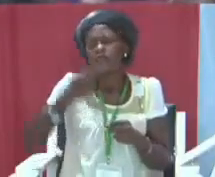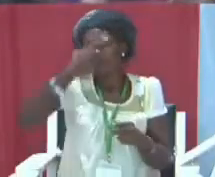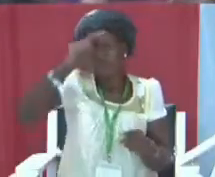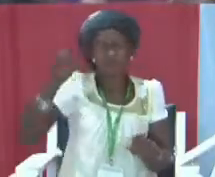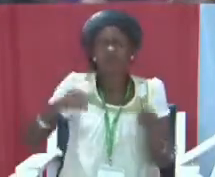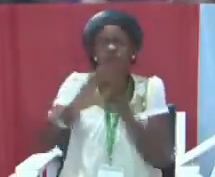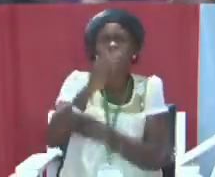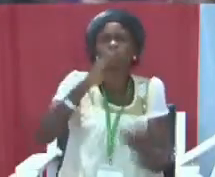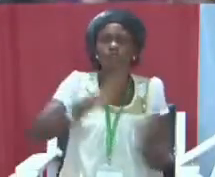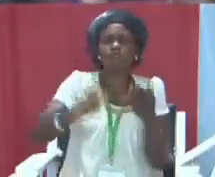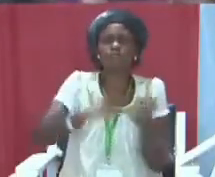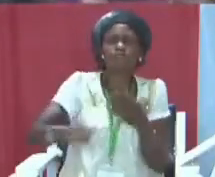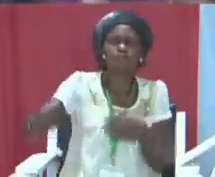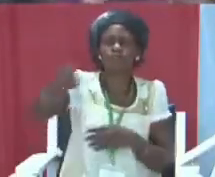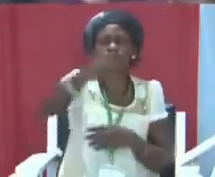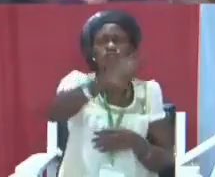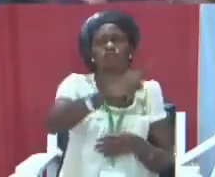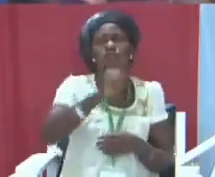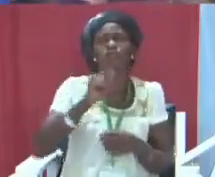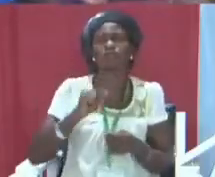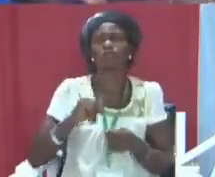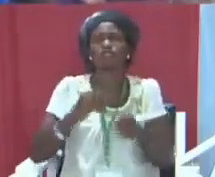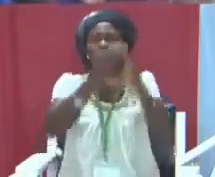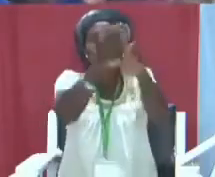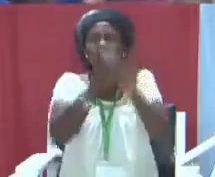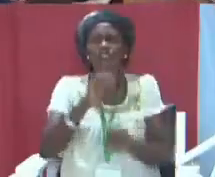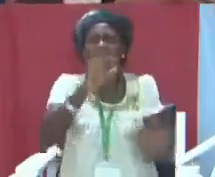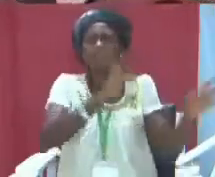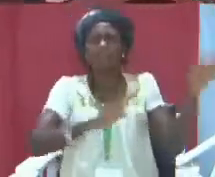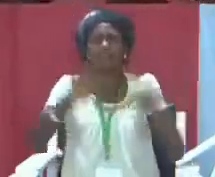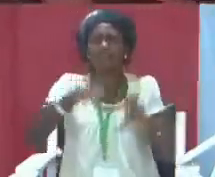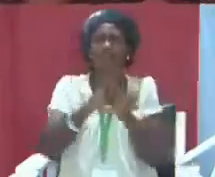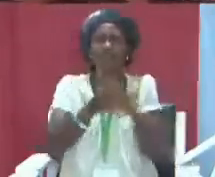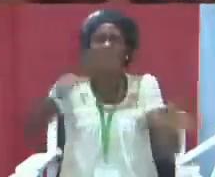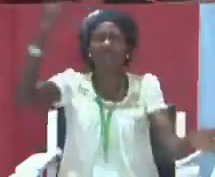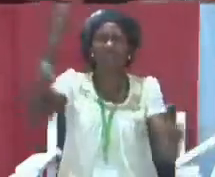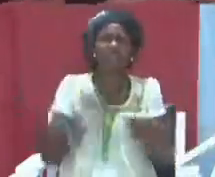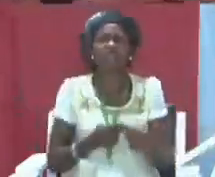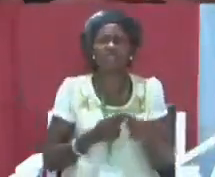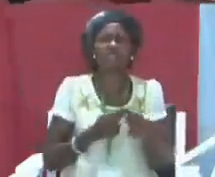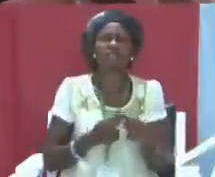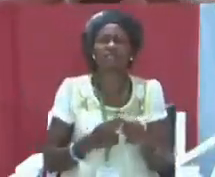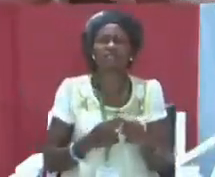Because God has forgiven you, receive mercy.